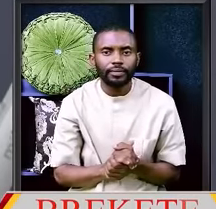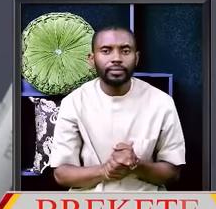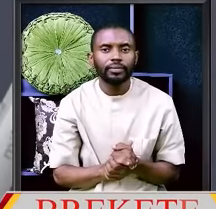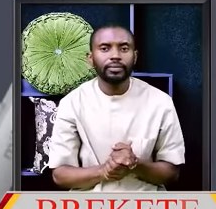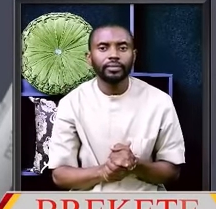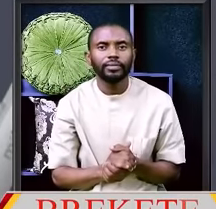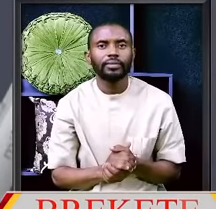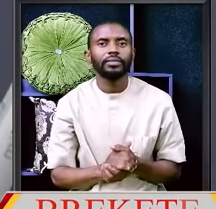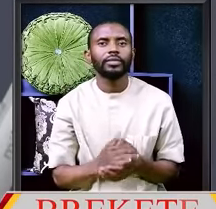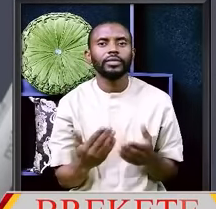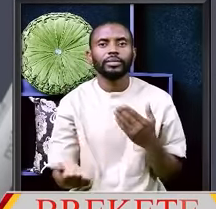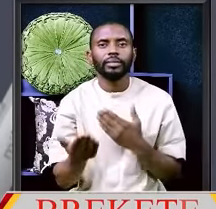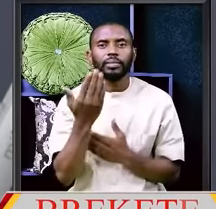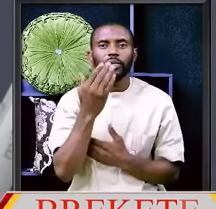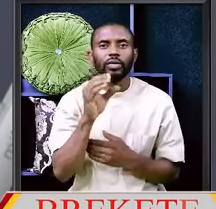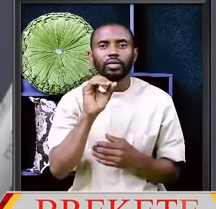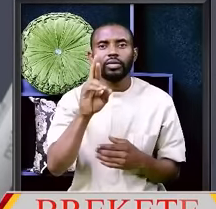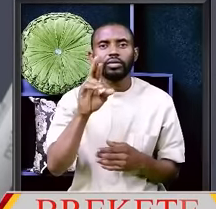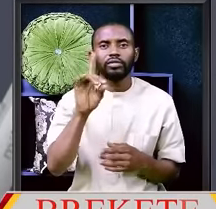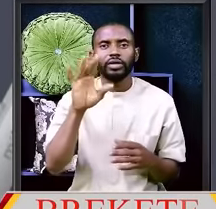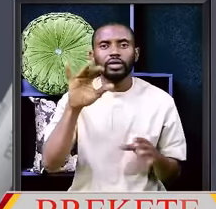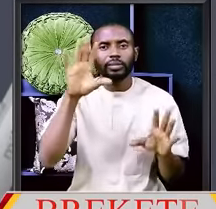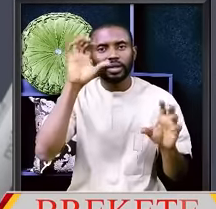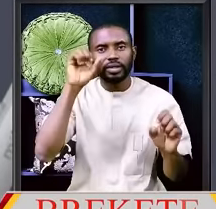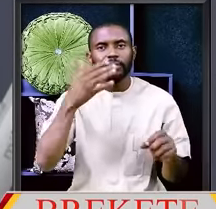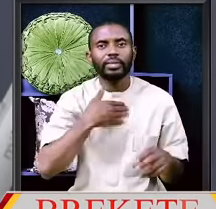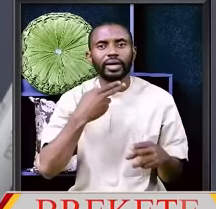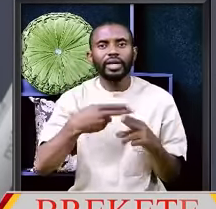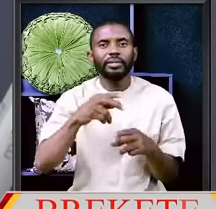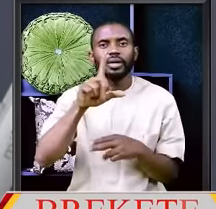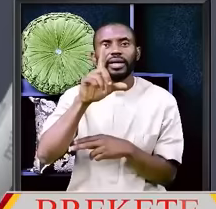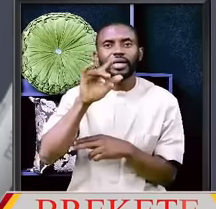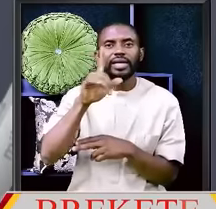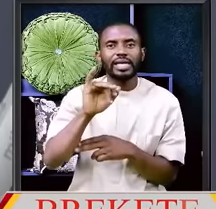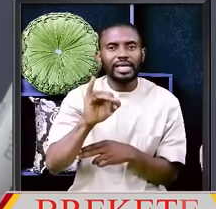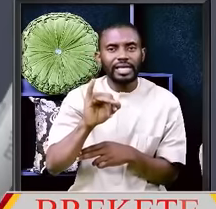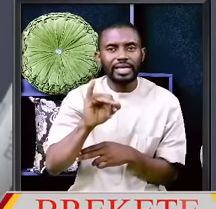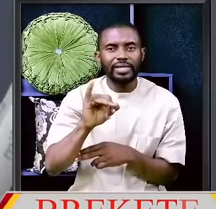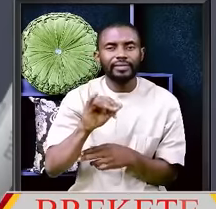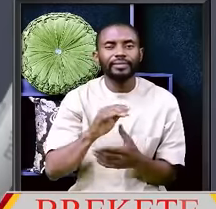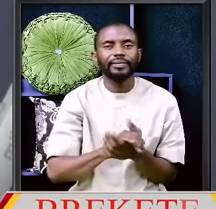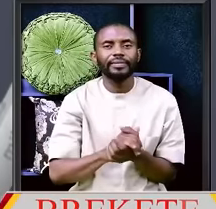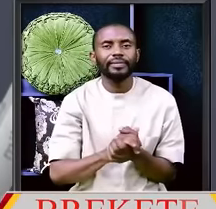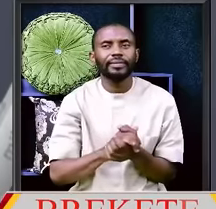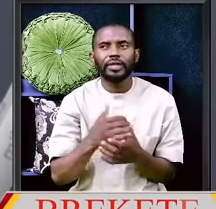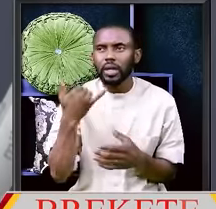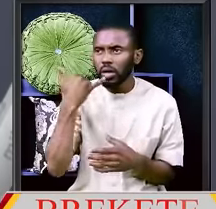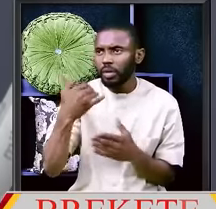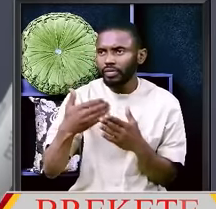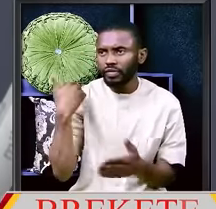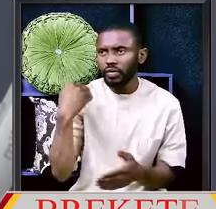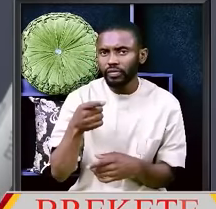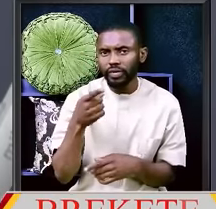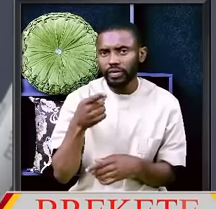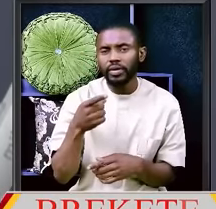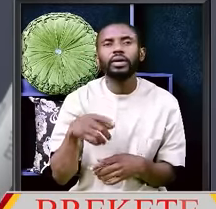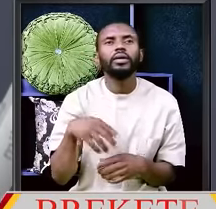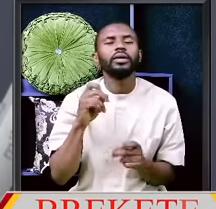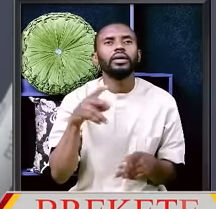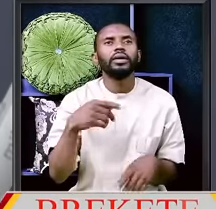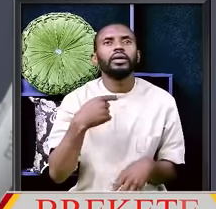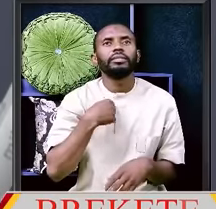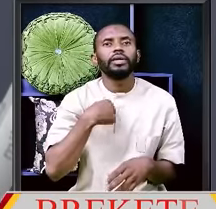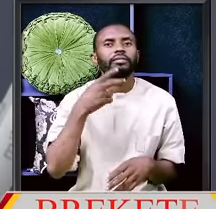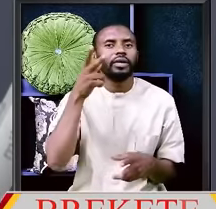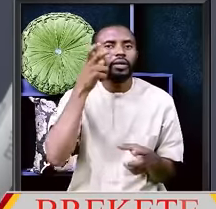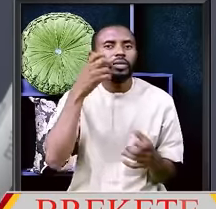Hello, honorary president. Now, my name is Lilibet. Okay. She been called before now. Can you hear me? I did hear